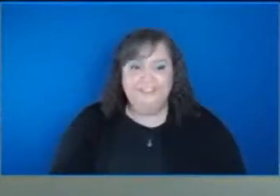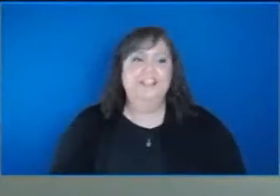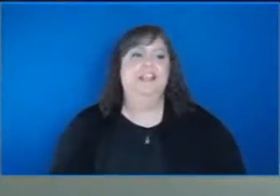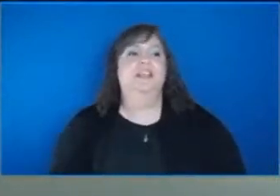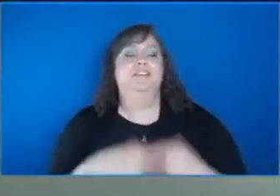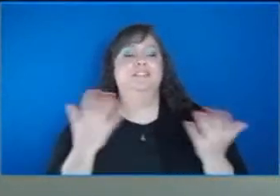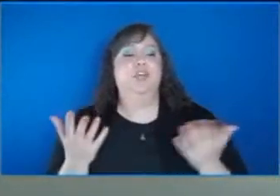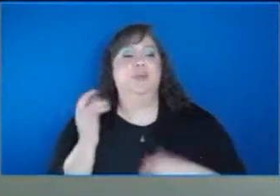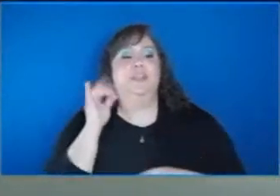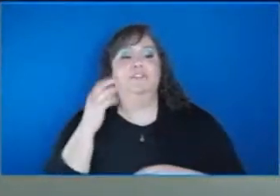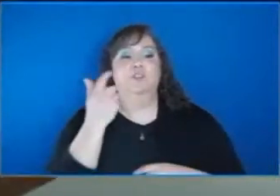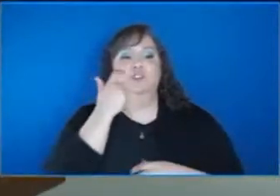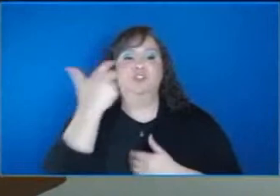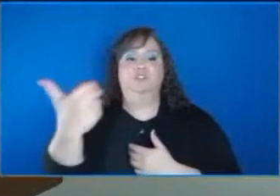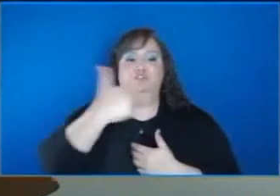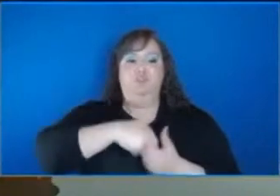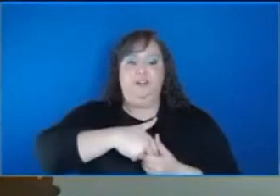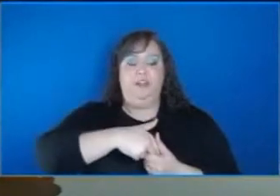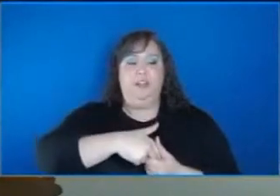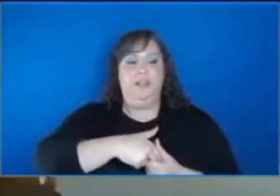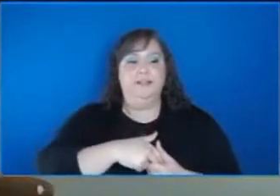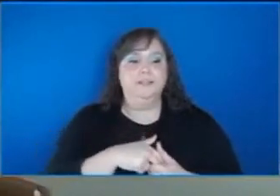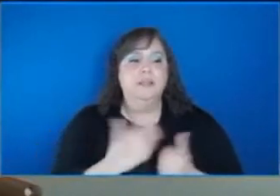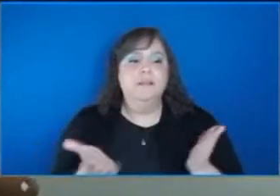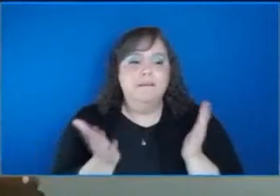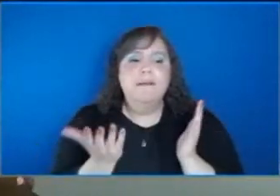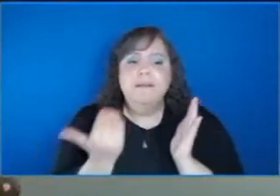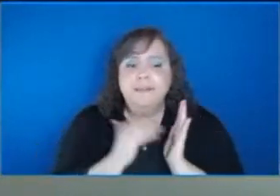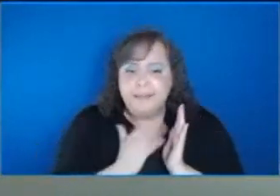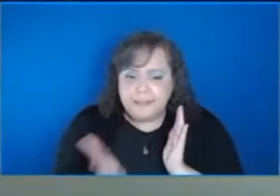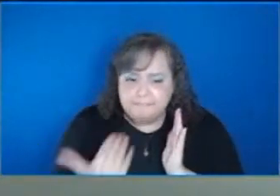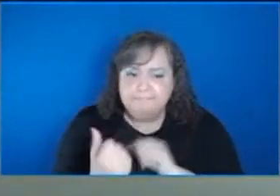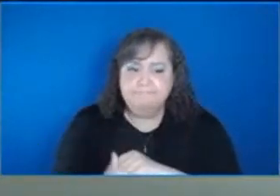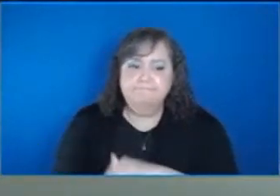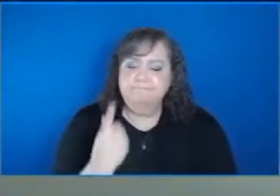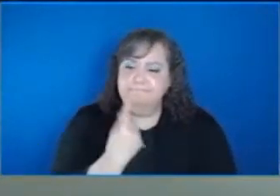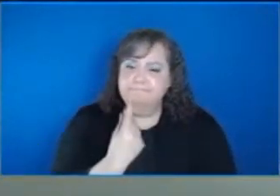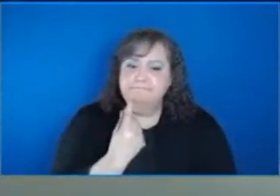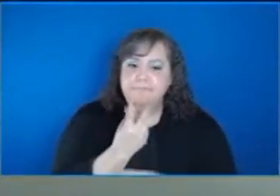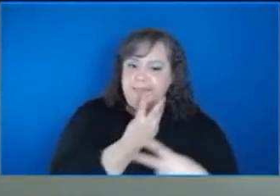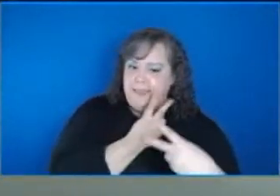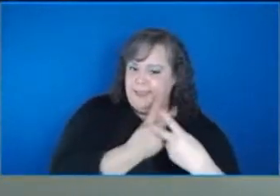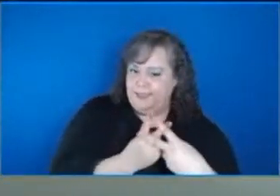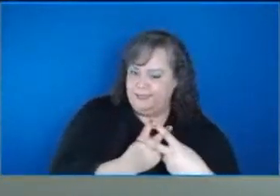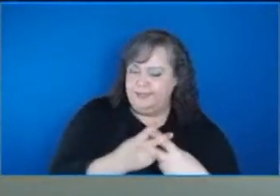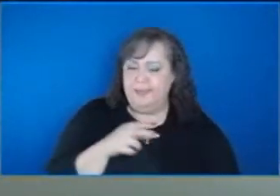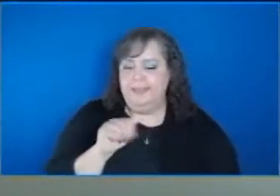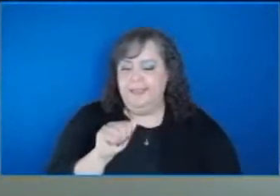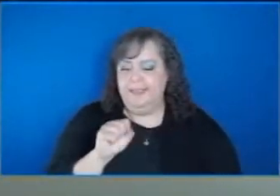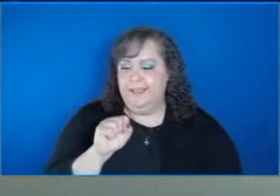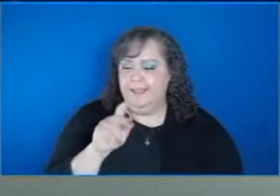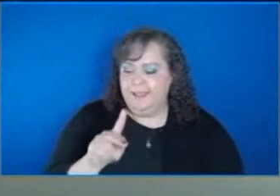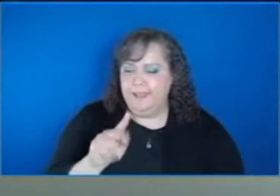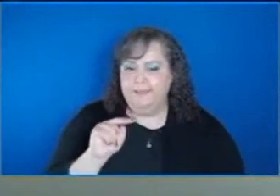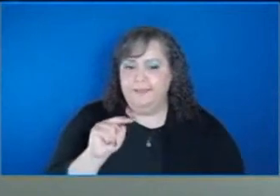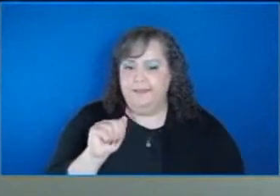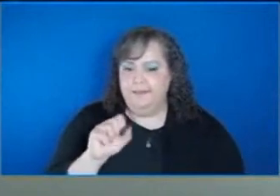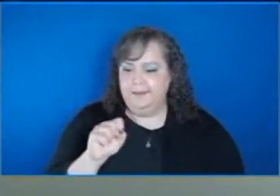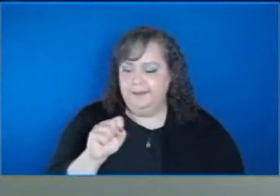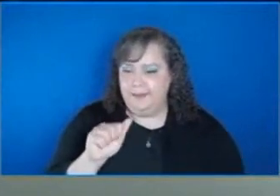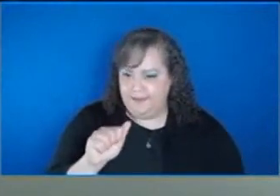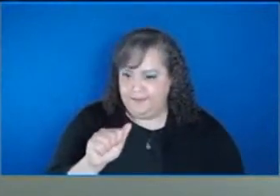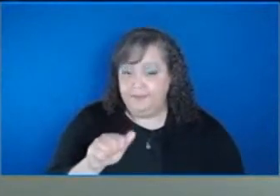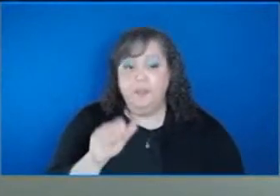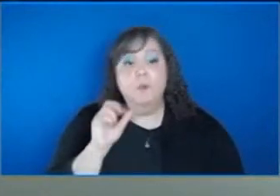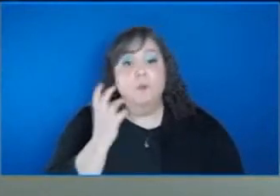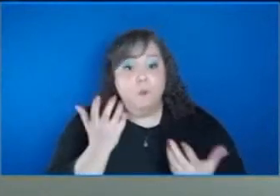us, again, get your questions in. Use the hashtag AskNASA. You can also pop stuff right in the stream, in the chat, wherever